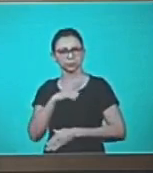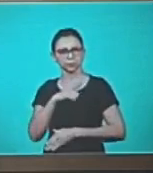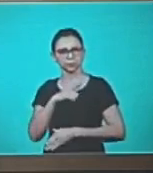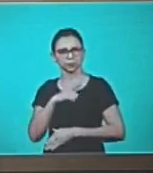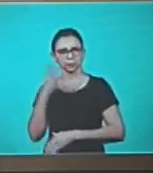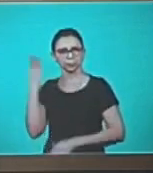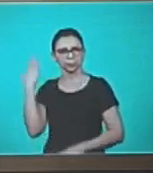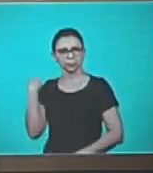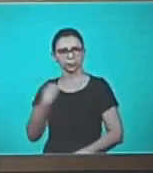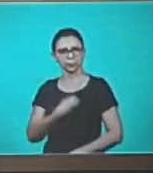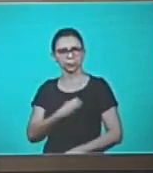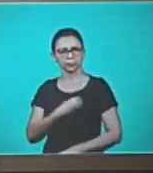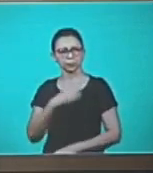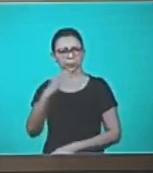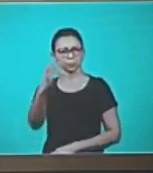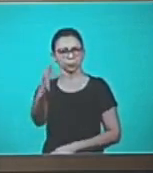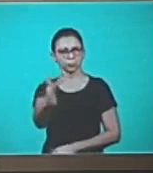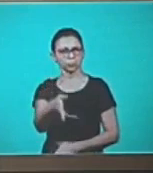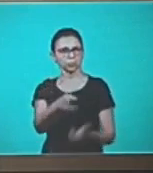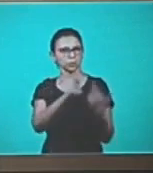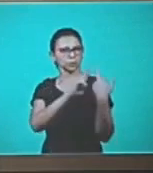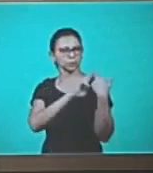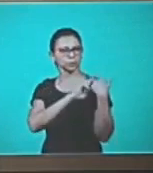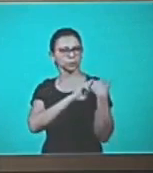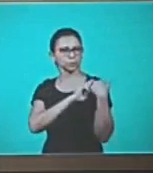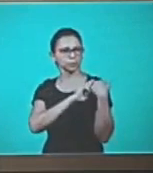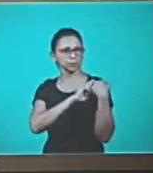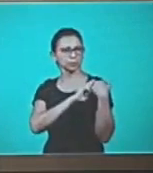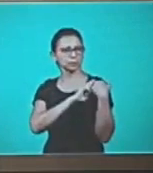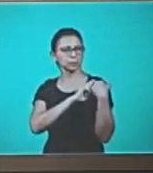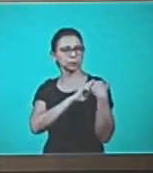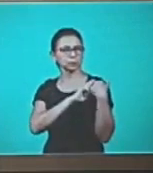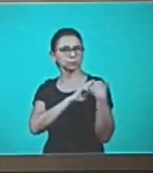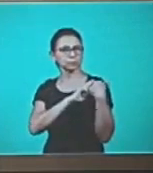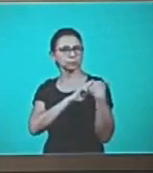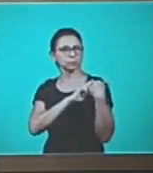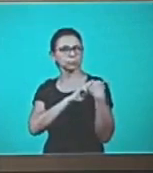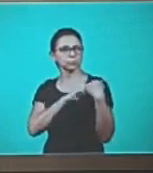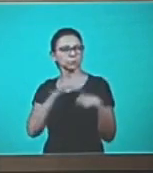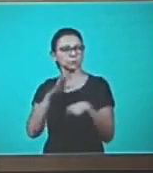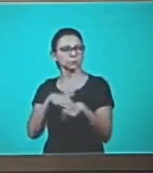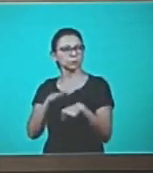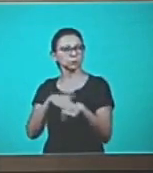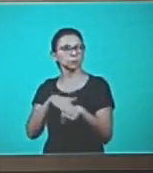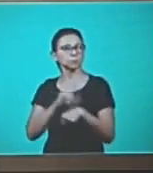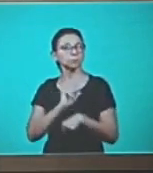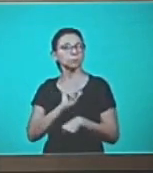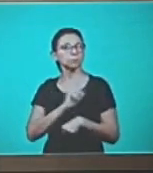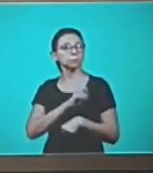had and will have this responsibility, which is to say to the world